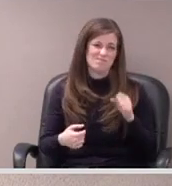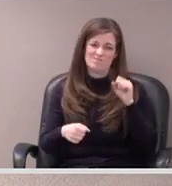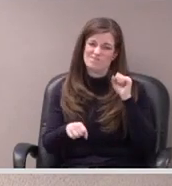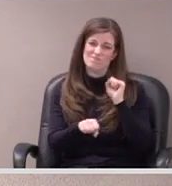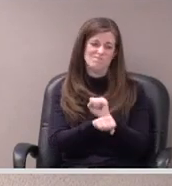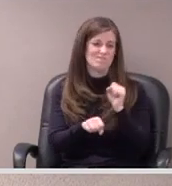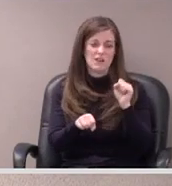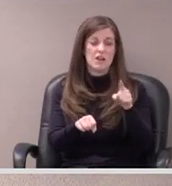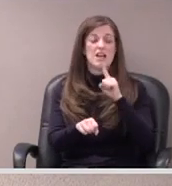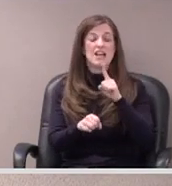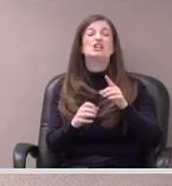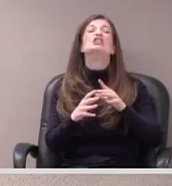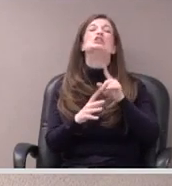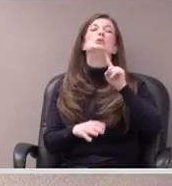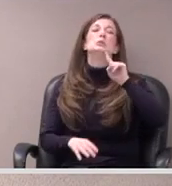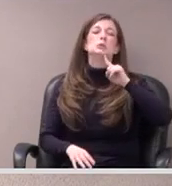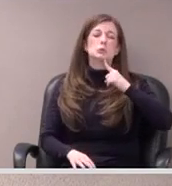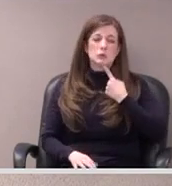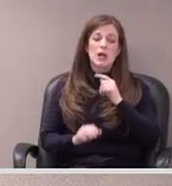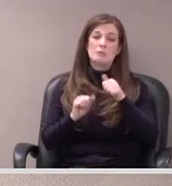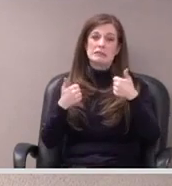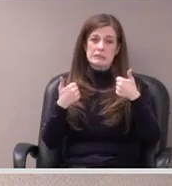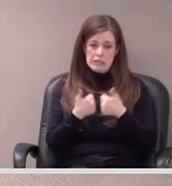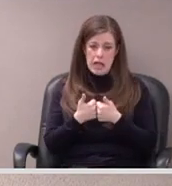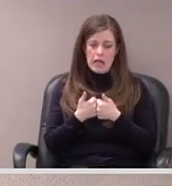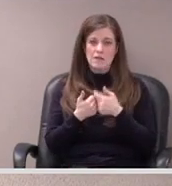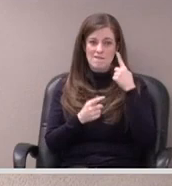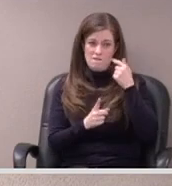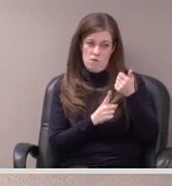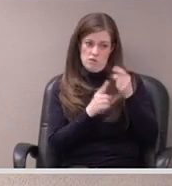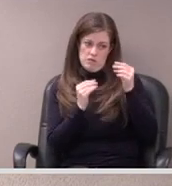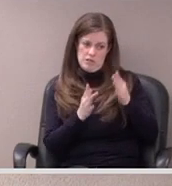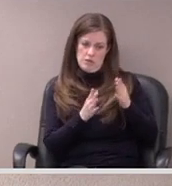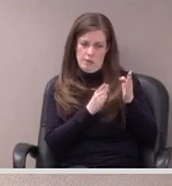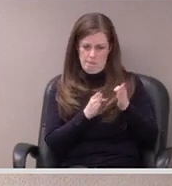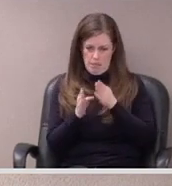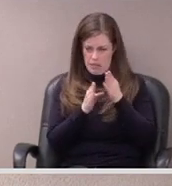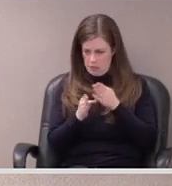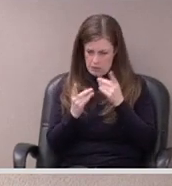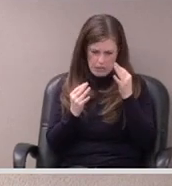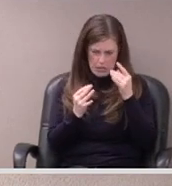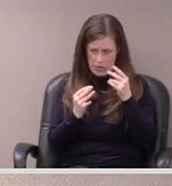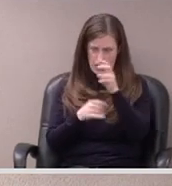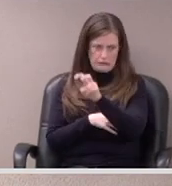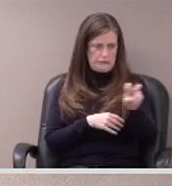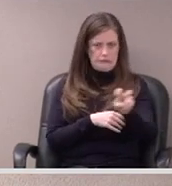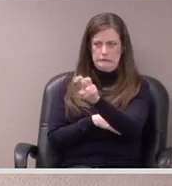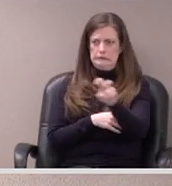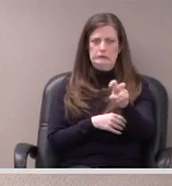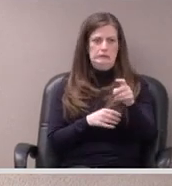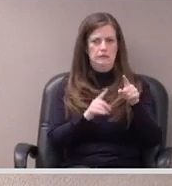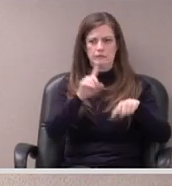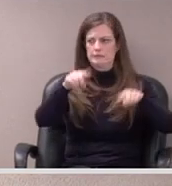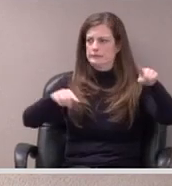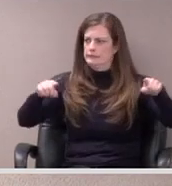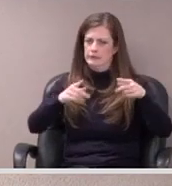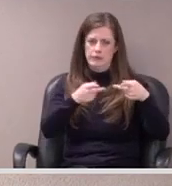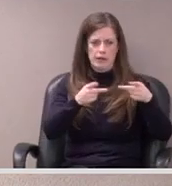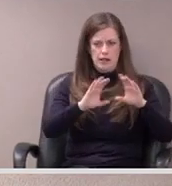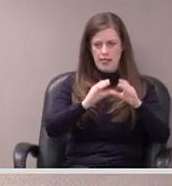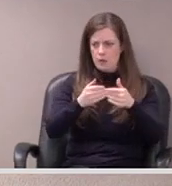how incredibly challenging that is to be able to plan to be able to, get from one class to the other, especially in a very,